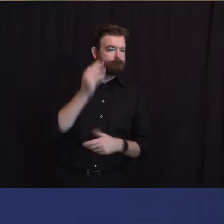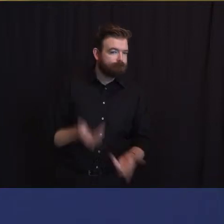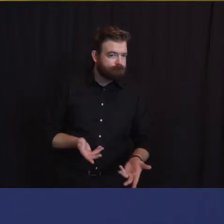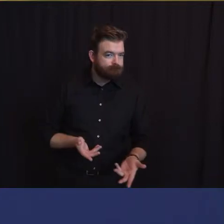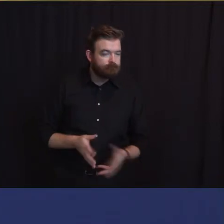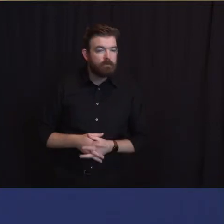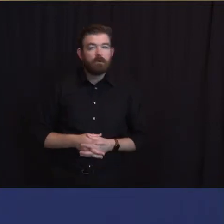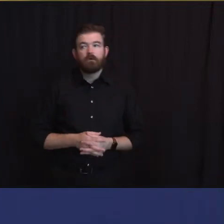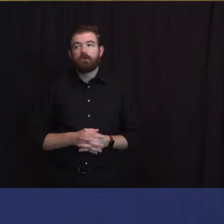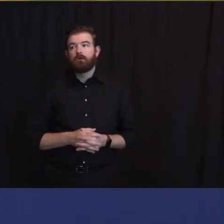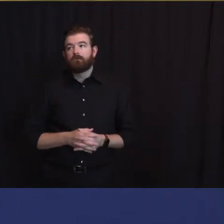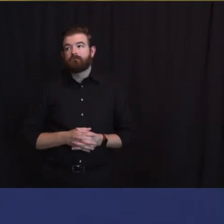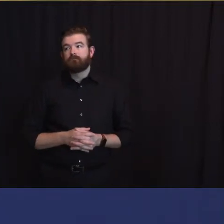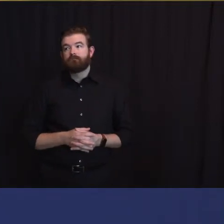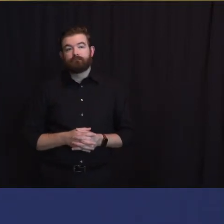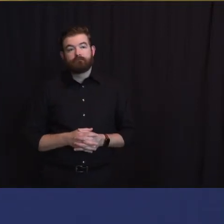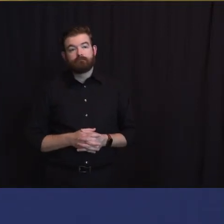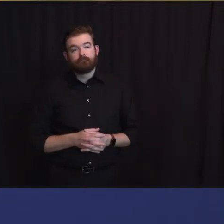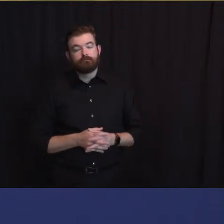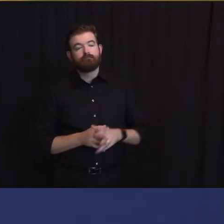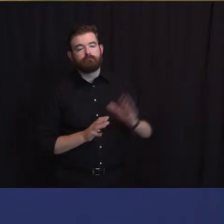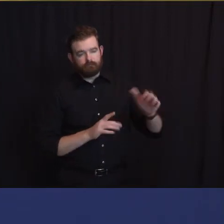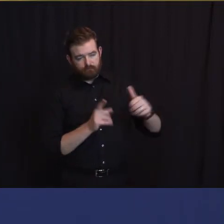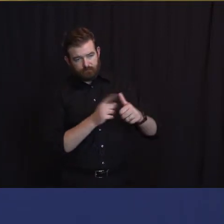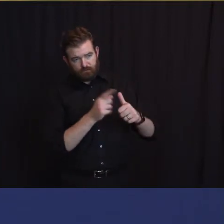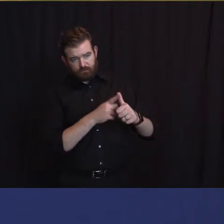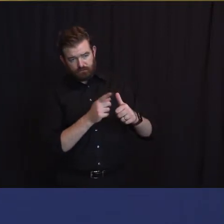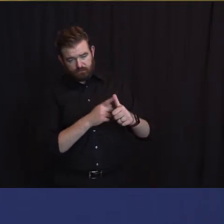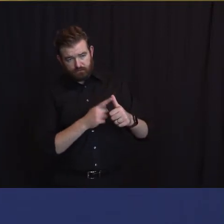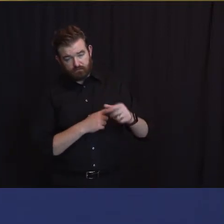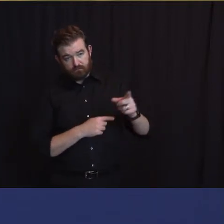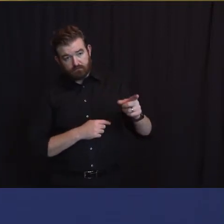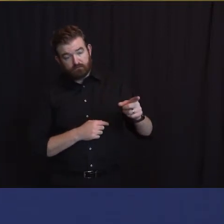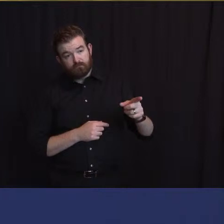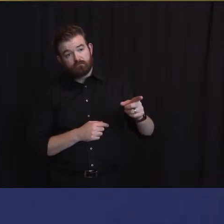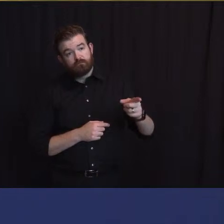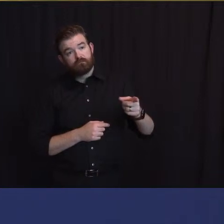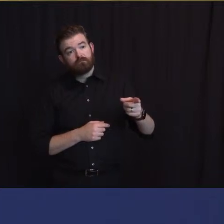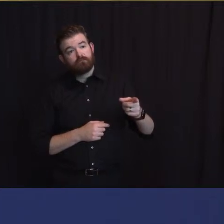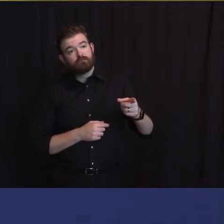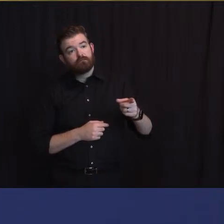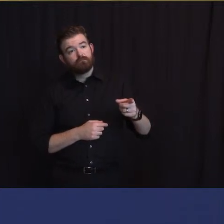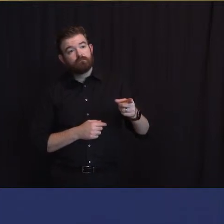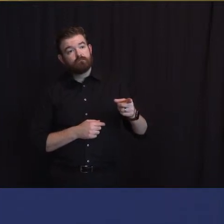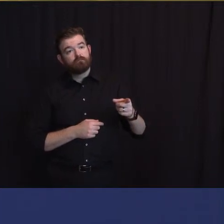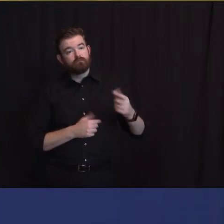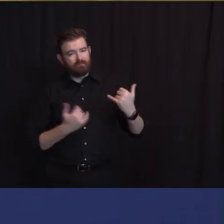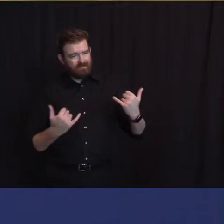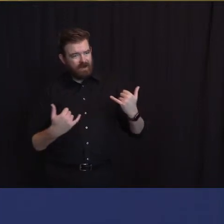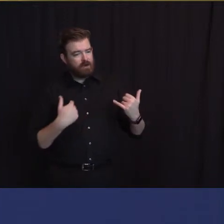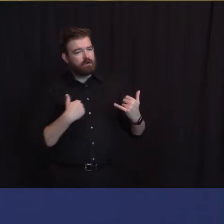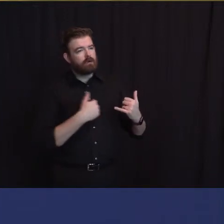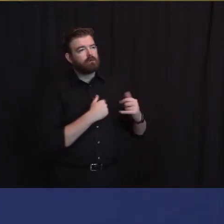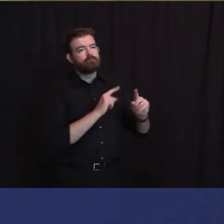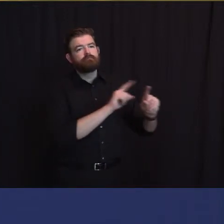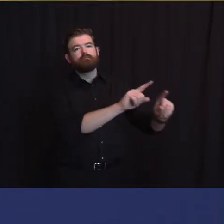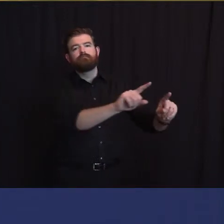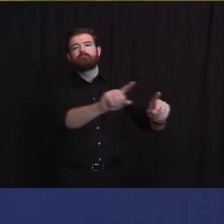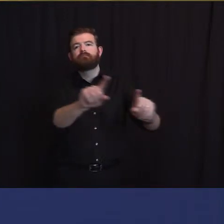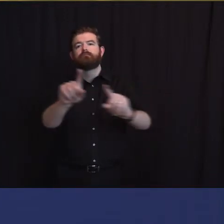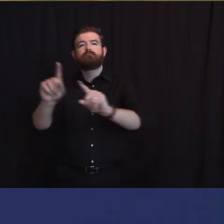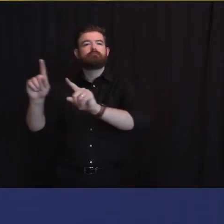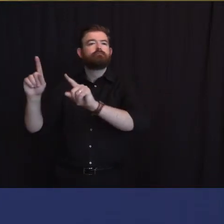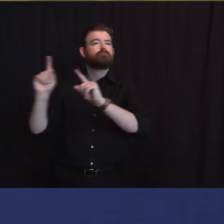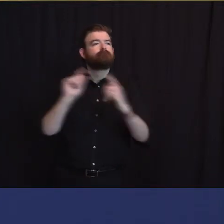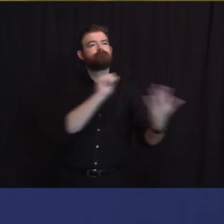one, the reason why we're knocking on doors and added Vineland, Perth Amboy, New Brunswick,